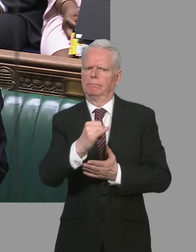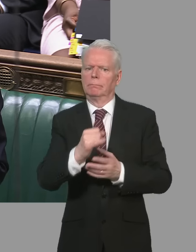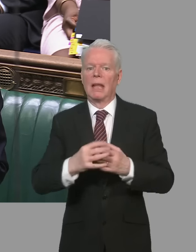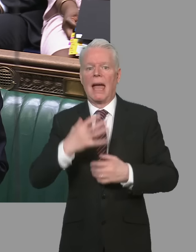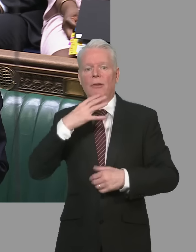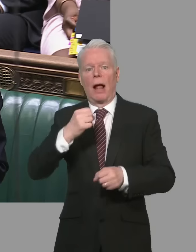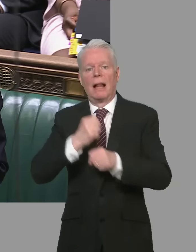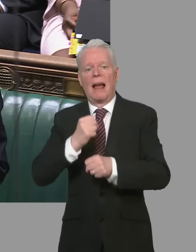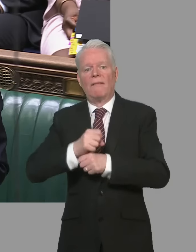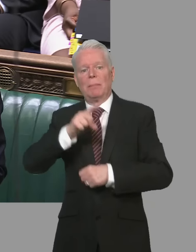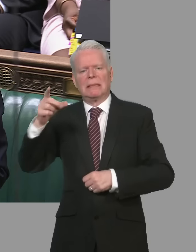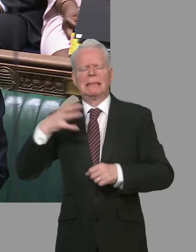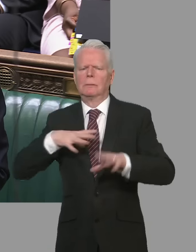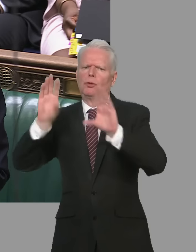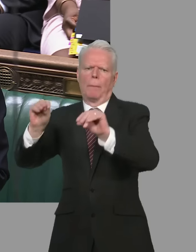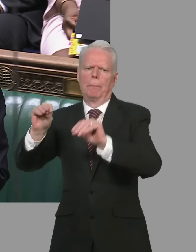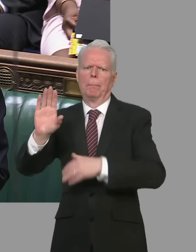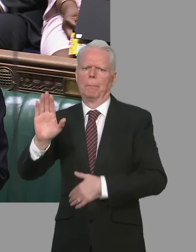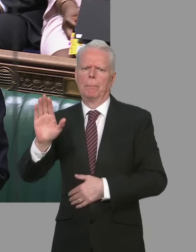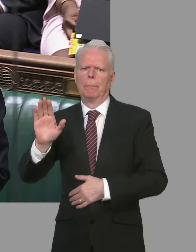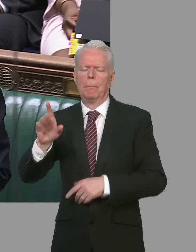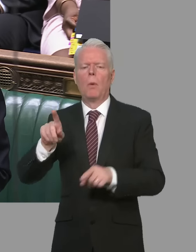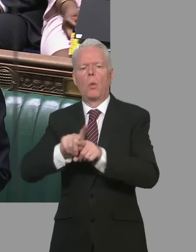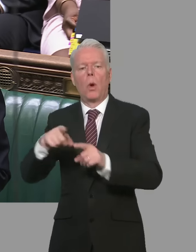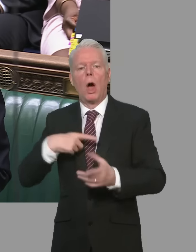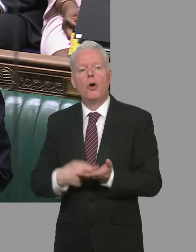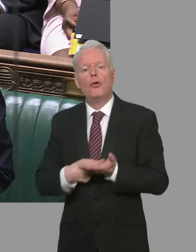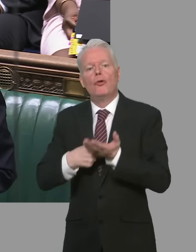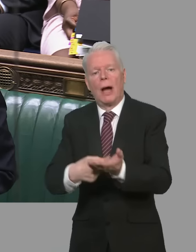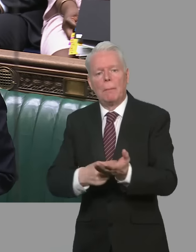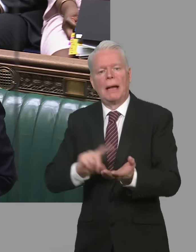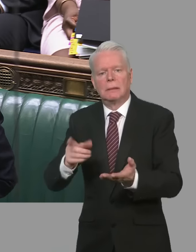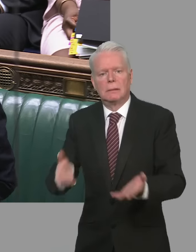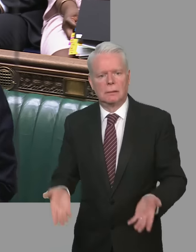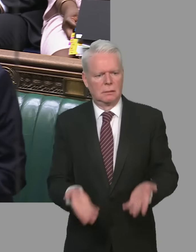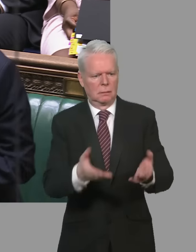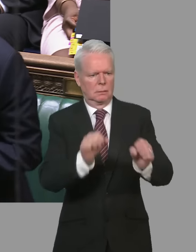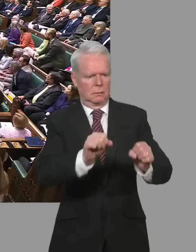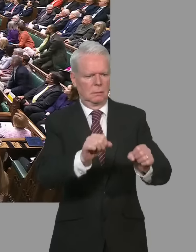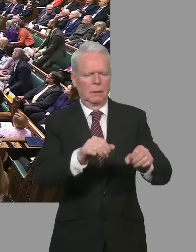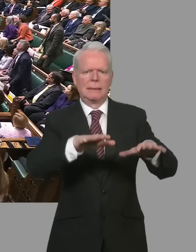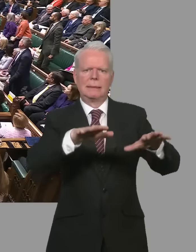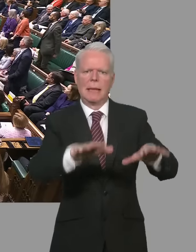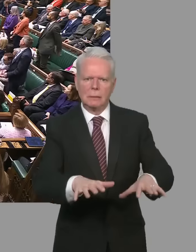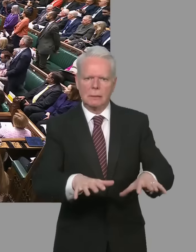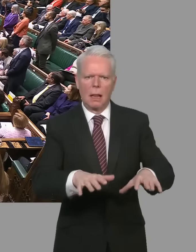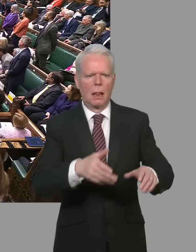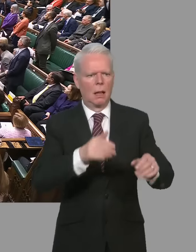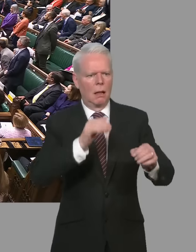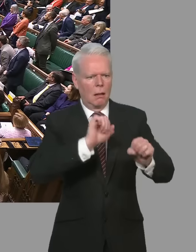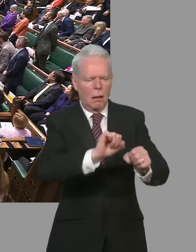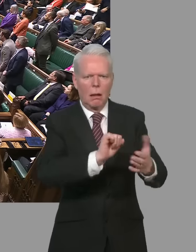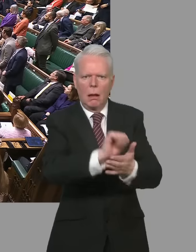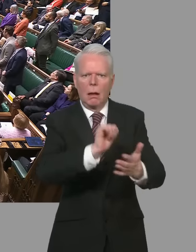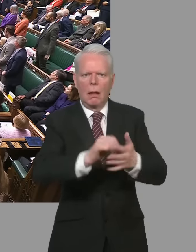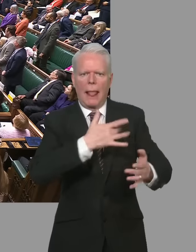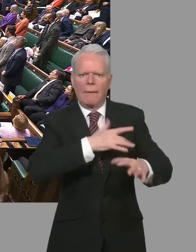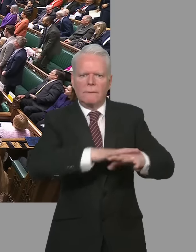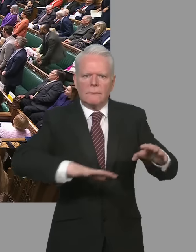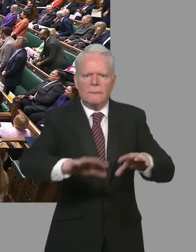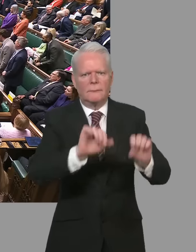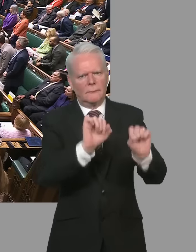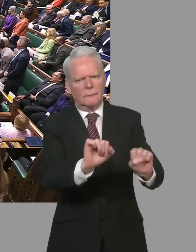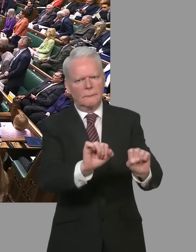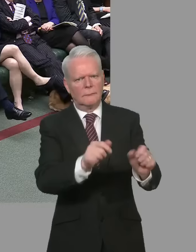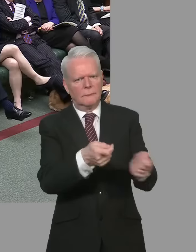continue to take the necessary action to defend Palestinians and protect the two-state solution. Leader of the Liberal Democrats, Sir Ed